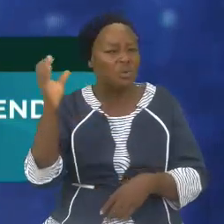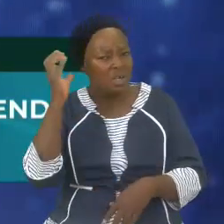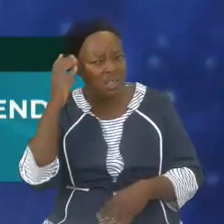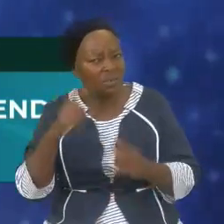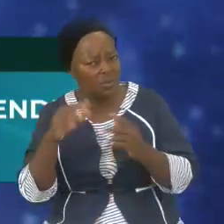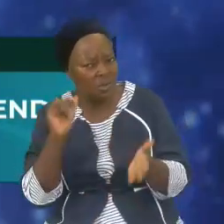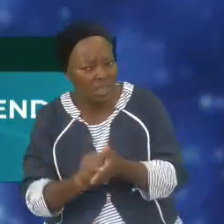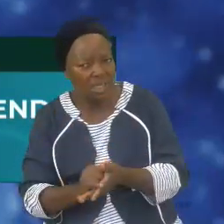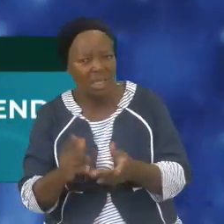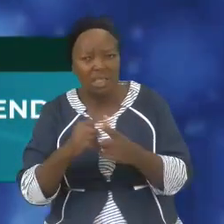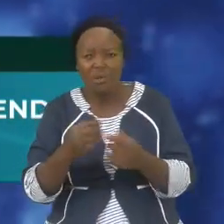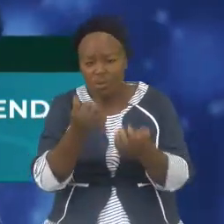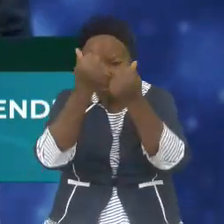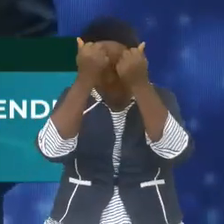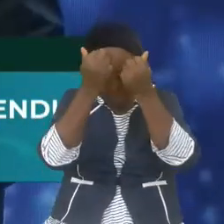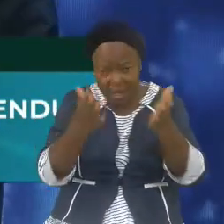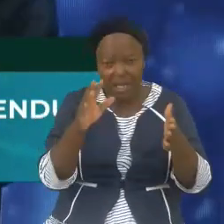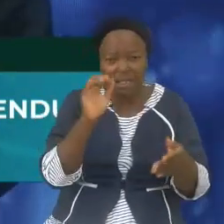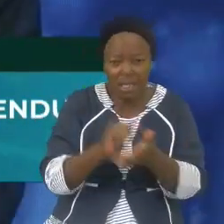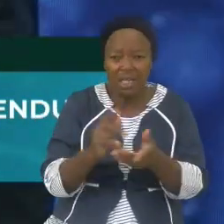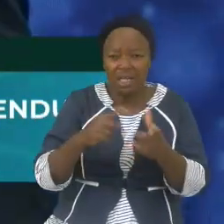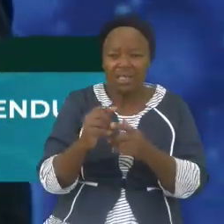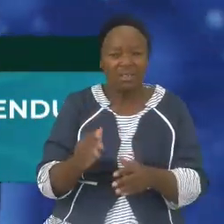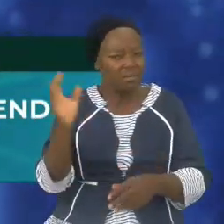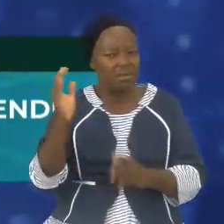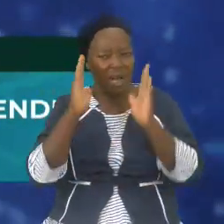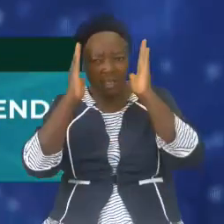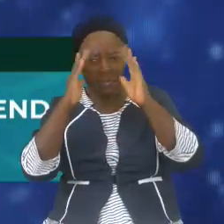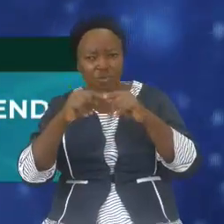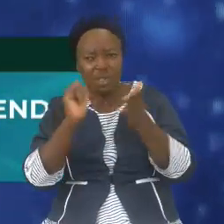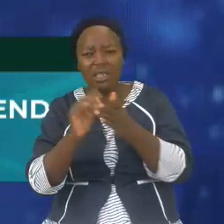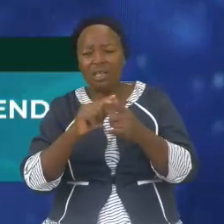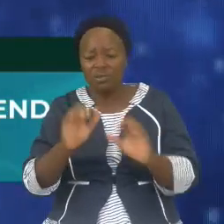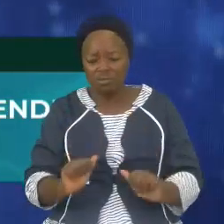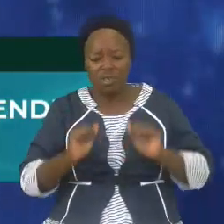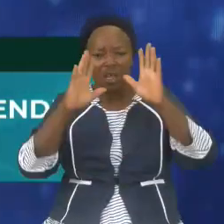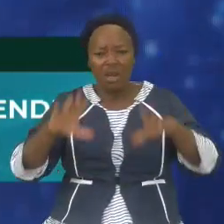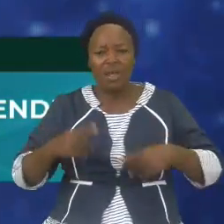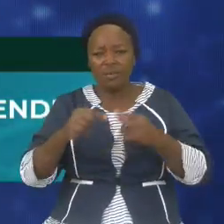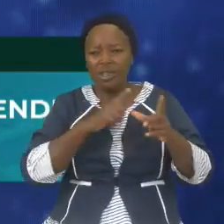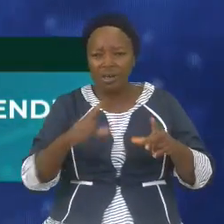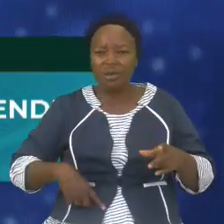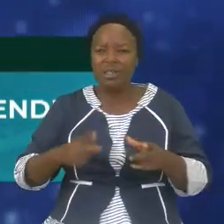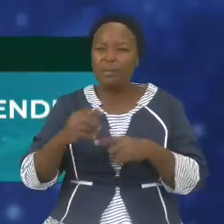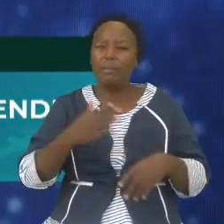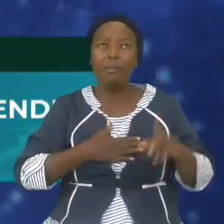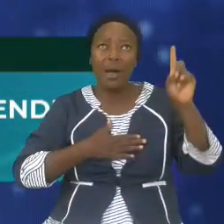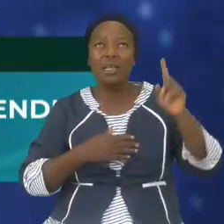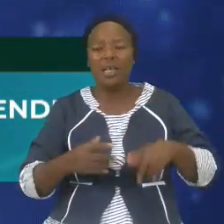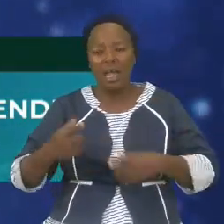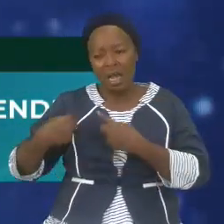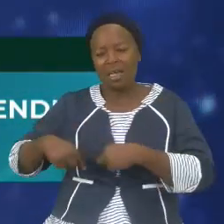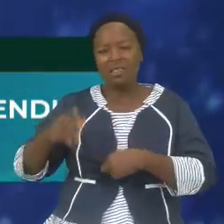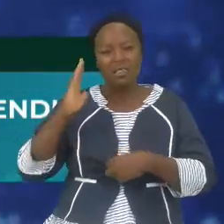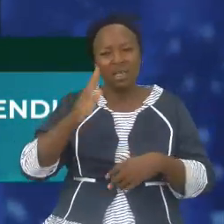that, if you pay attention, if you give your life to the Lord, my heart shall rejoice, even